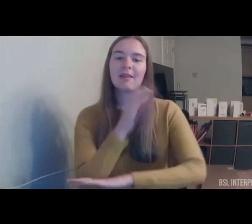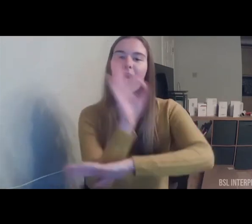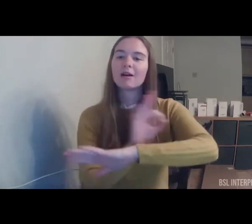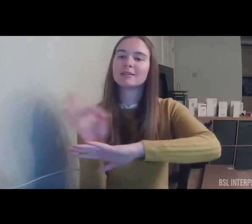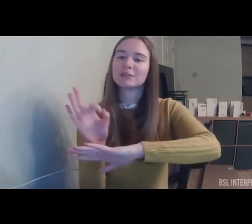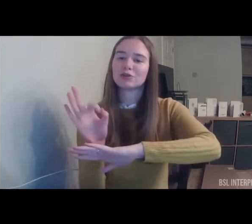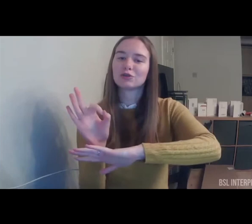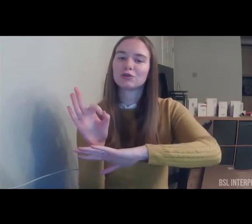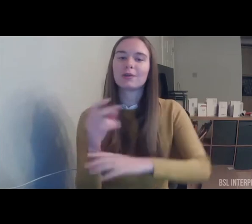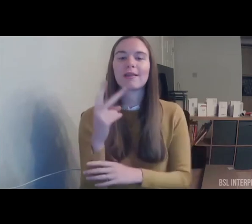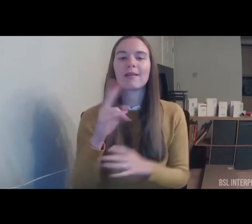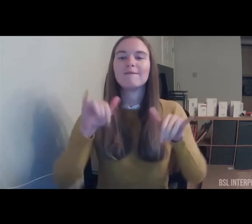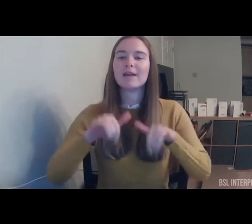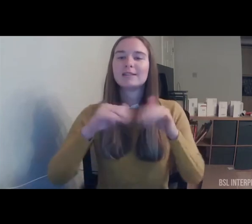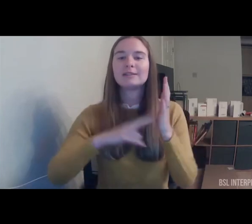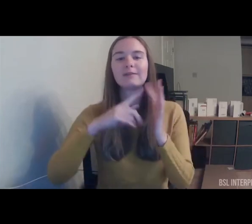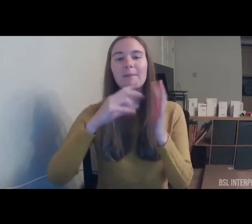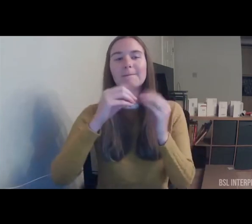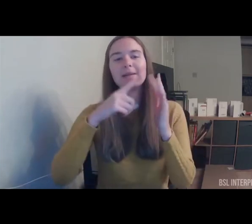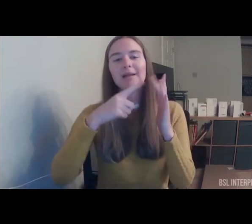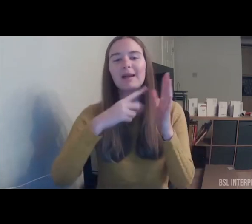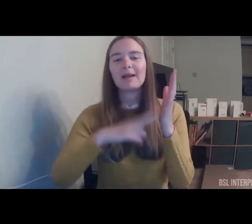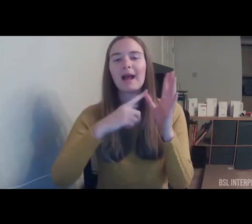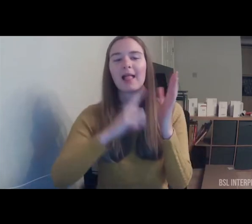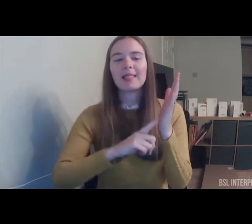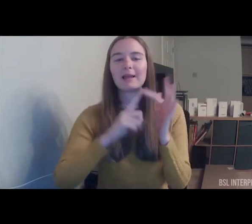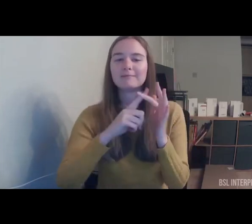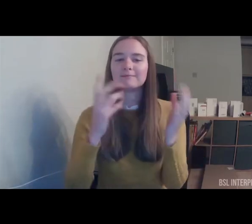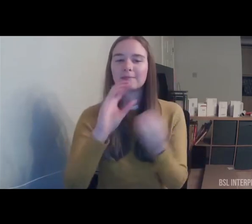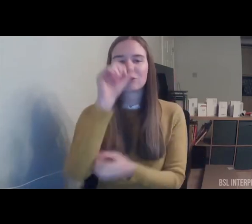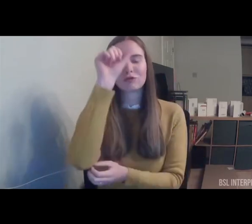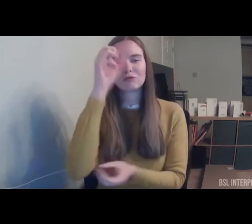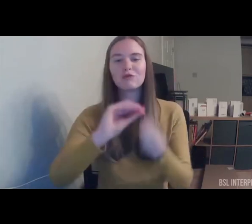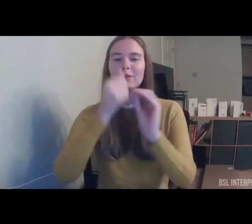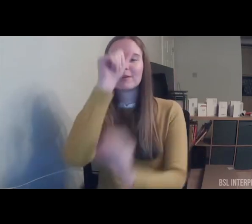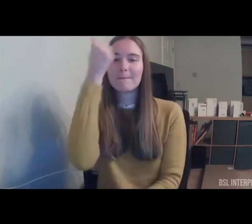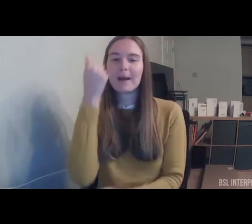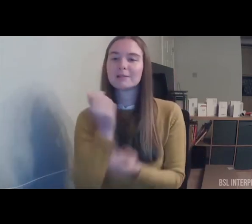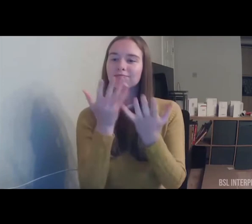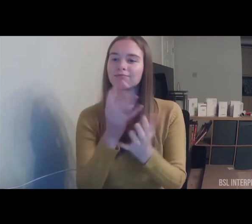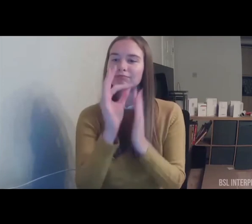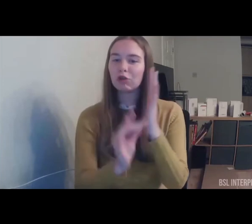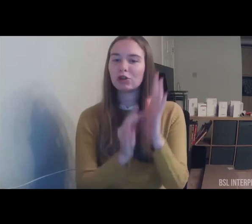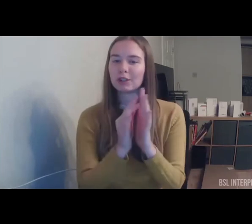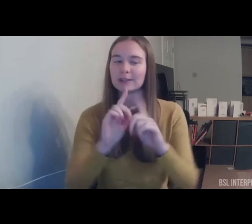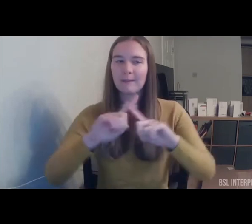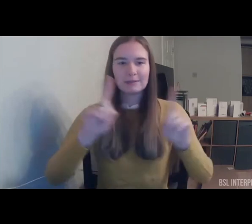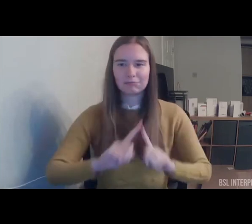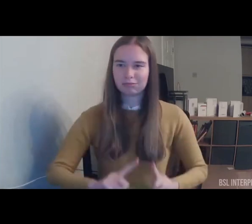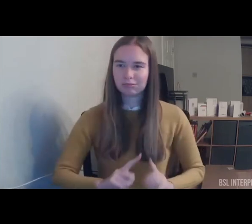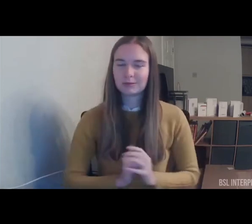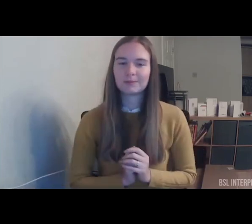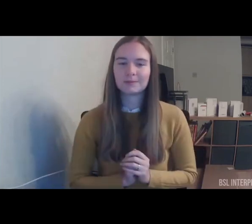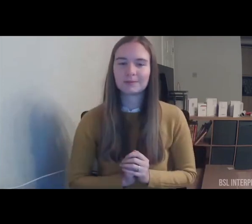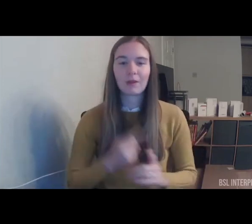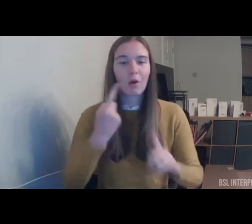Biennale. Drawing on the creative minds across the world the projects presented have been wildly different. The urgency of